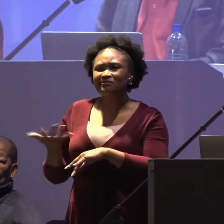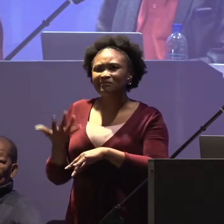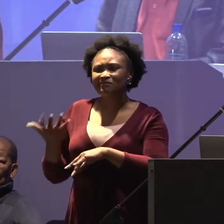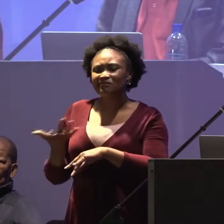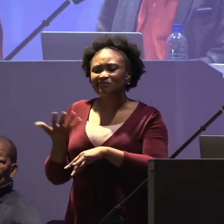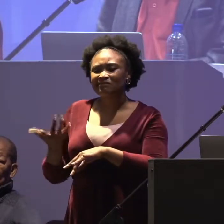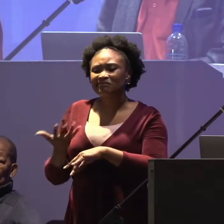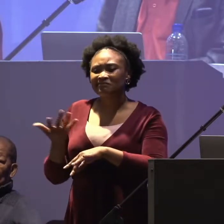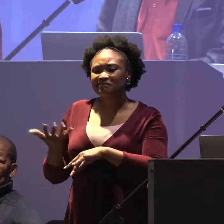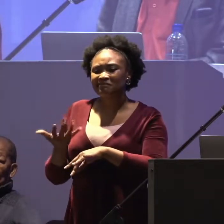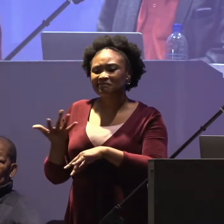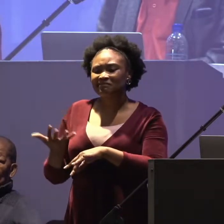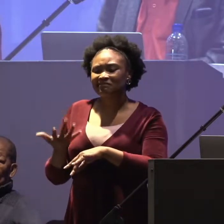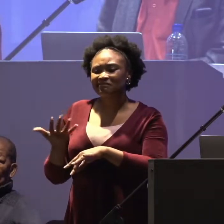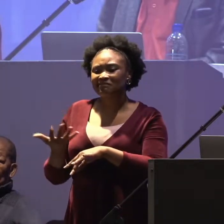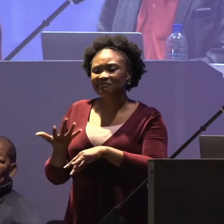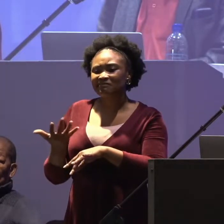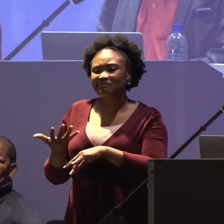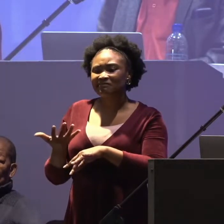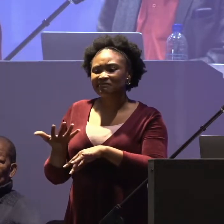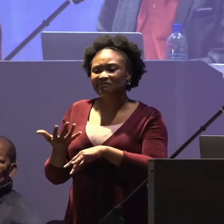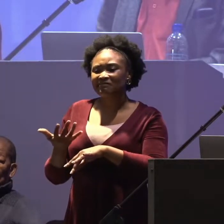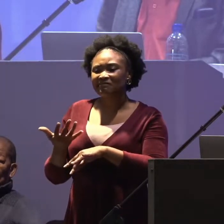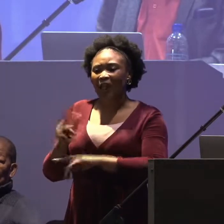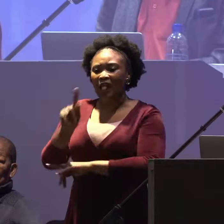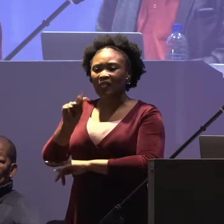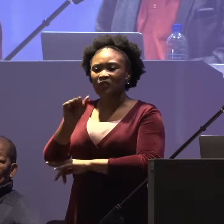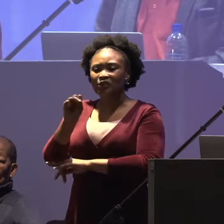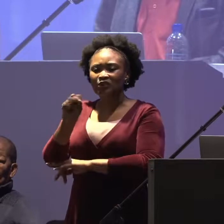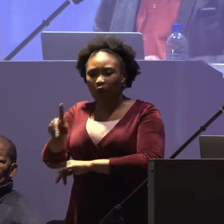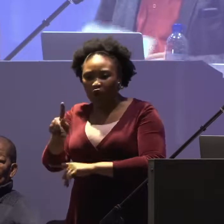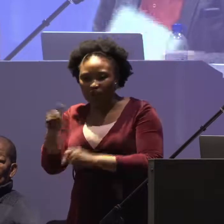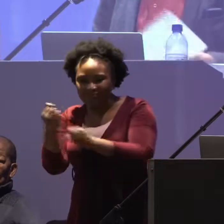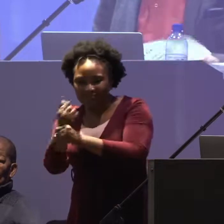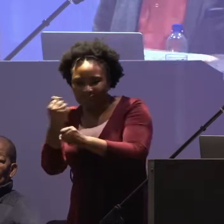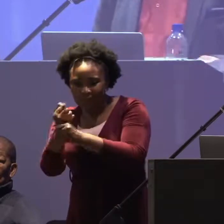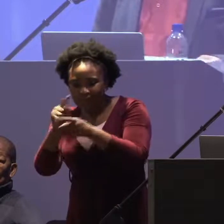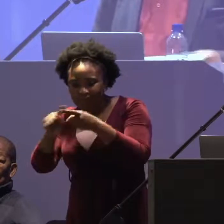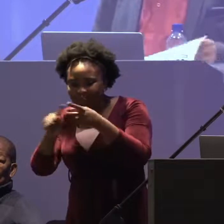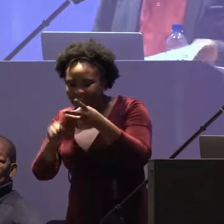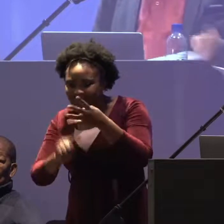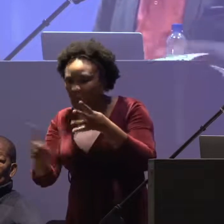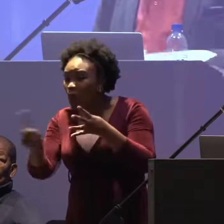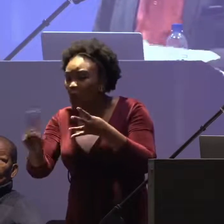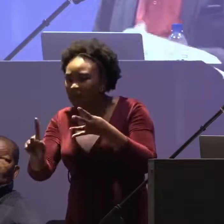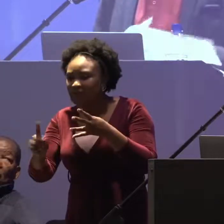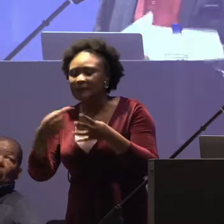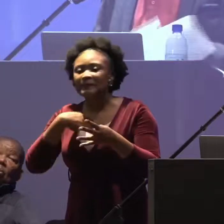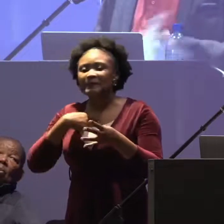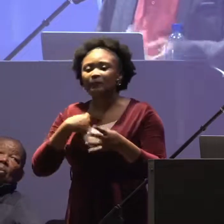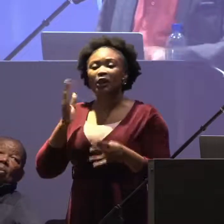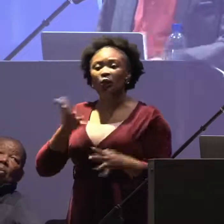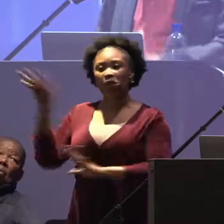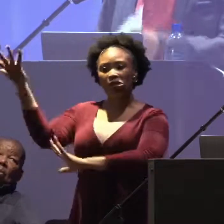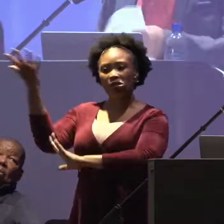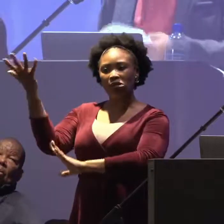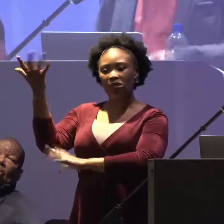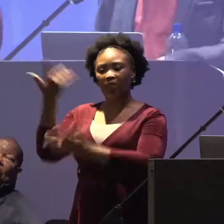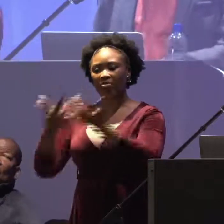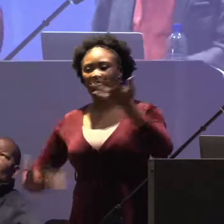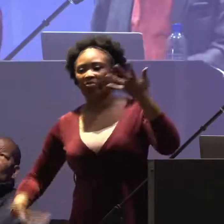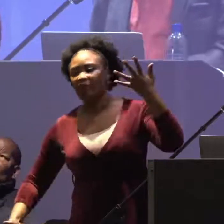pick out the task associated in terms of the roles. I'm not going to be very